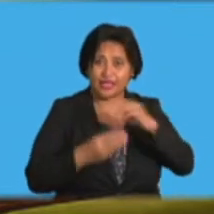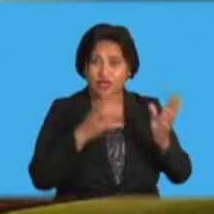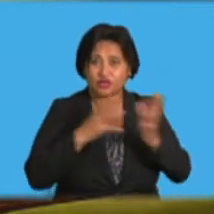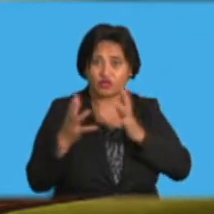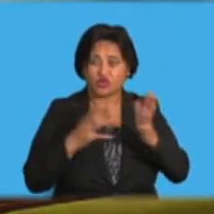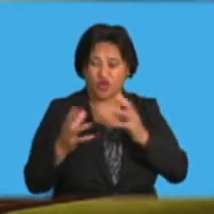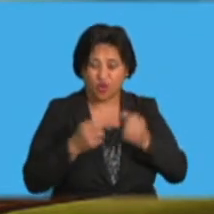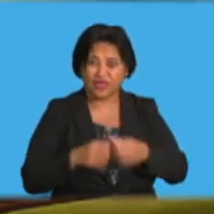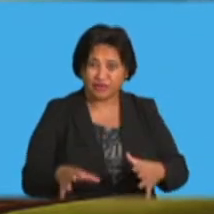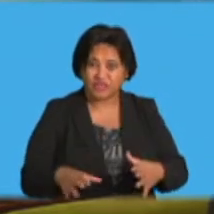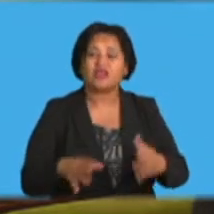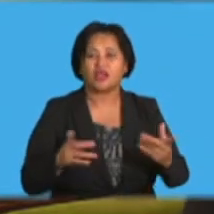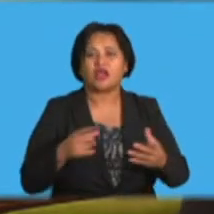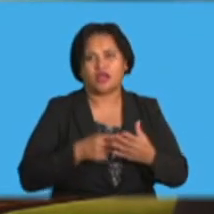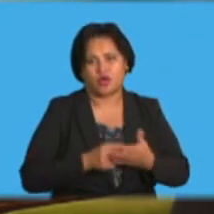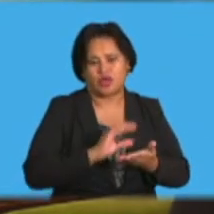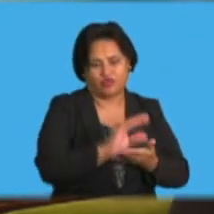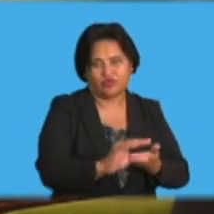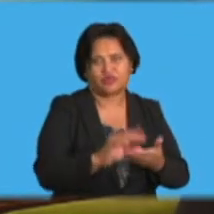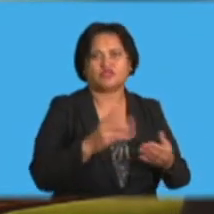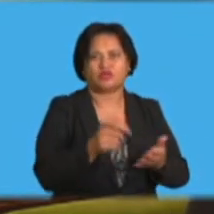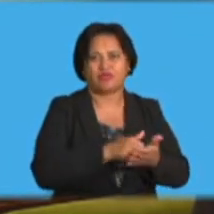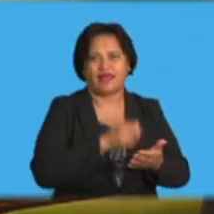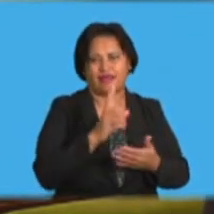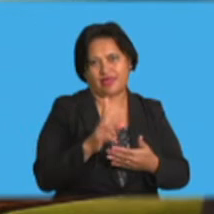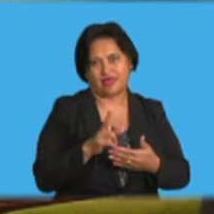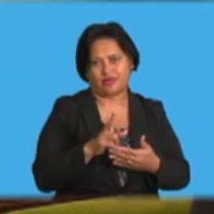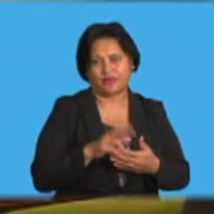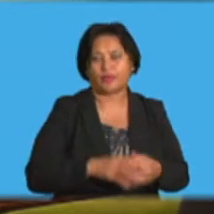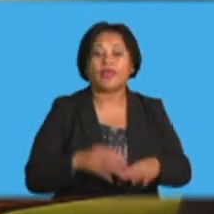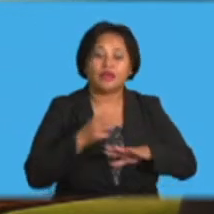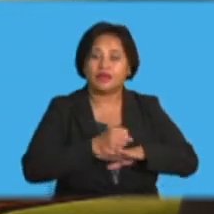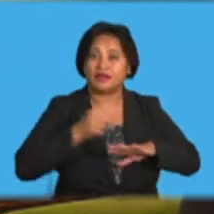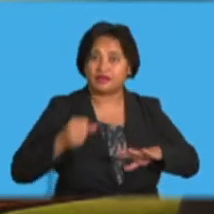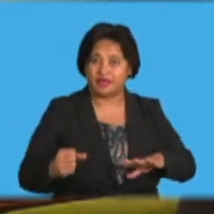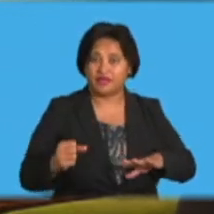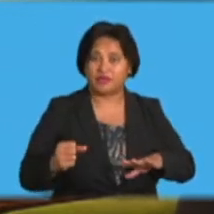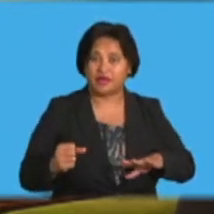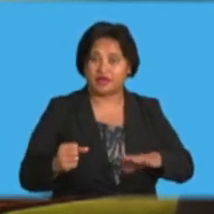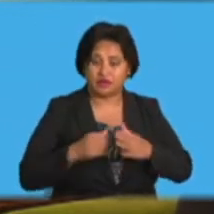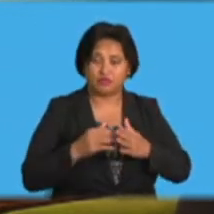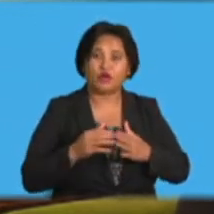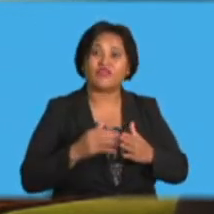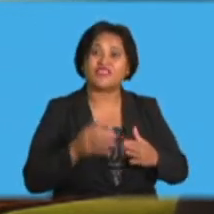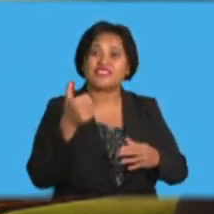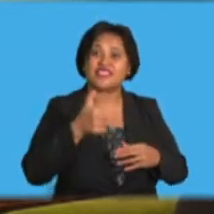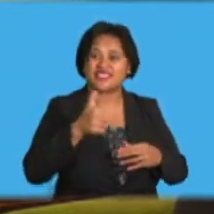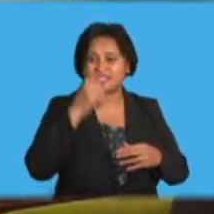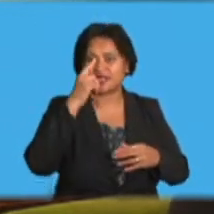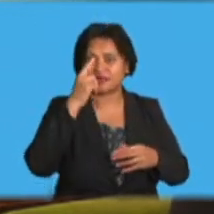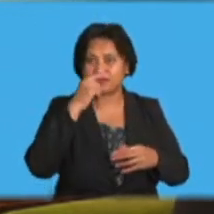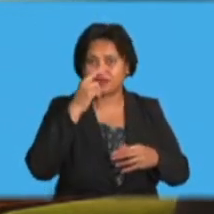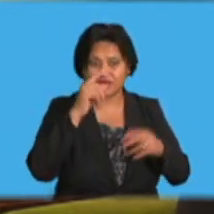completely damaged beyond use. Government approved, Madam Speaker, 16 vendors where these prepaid cards